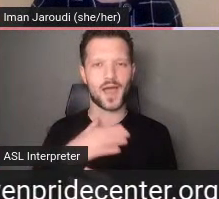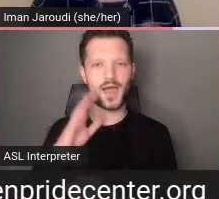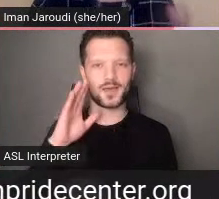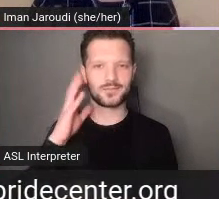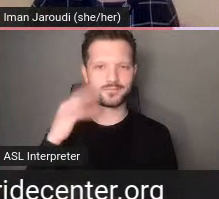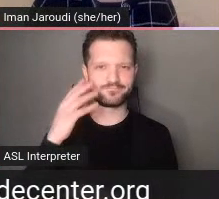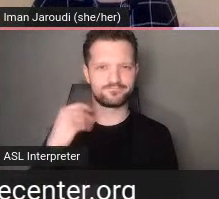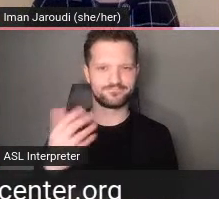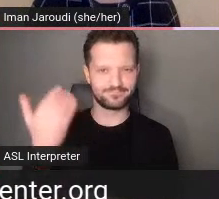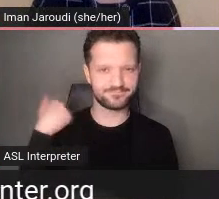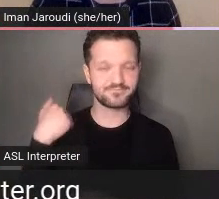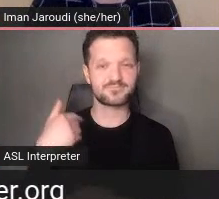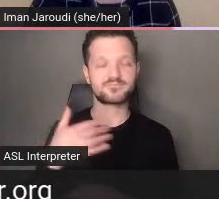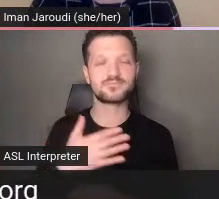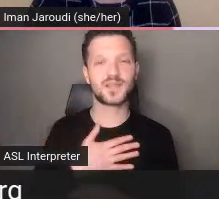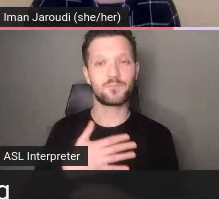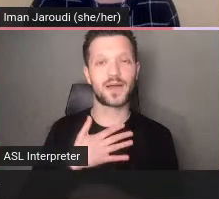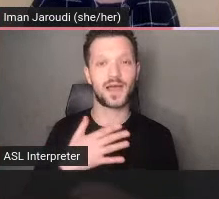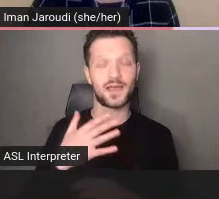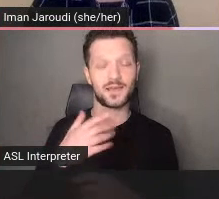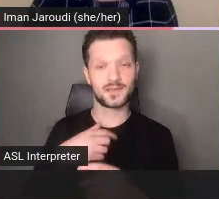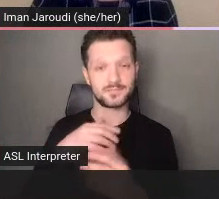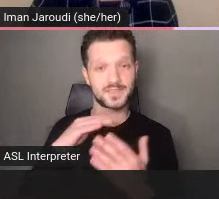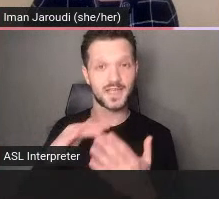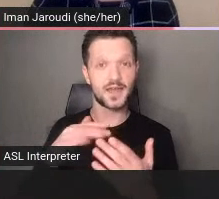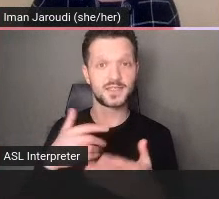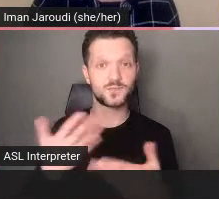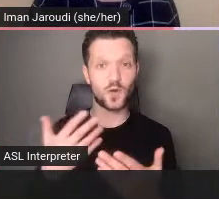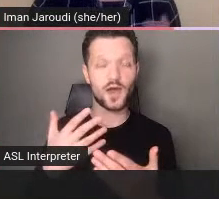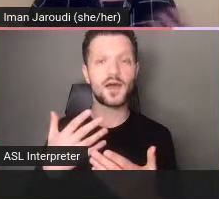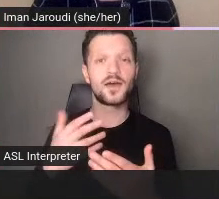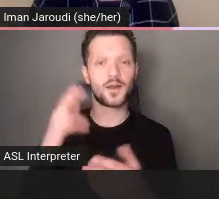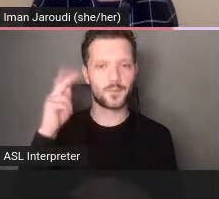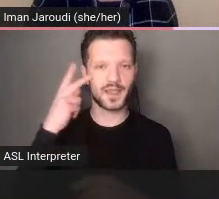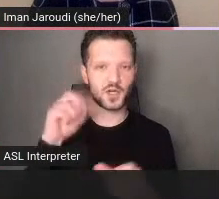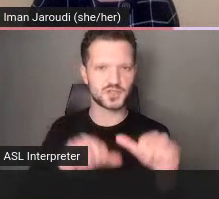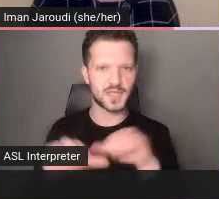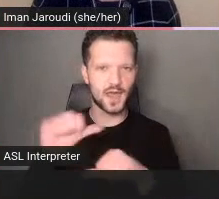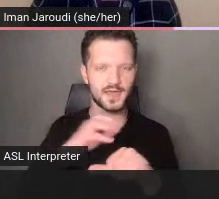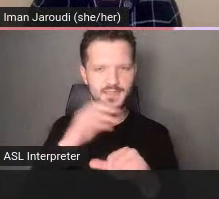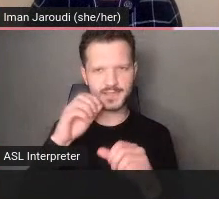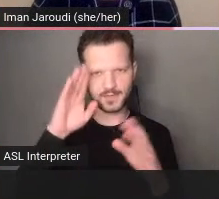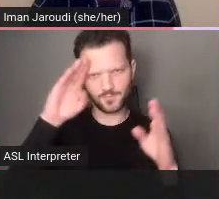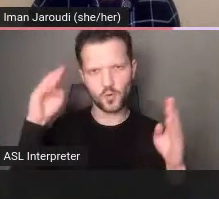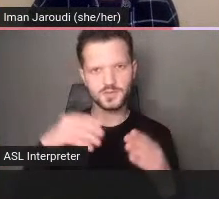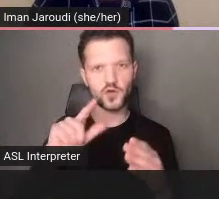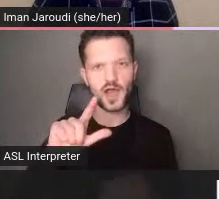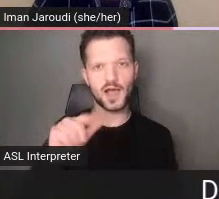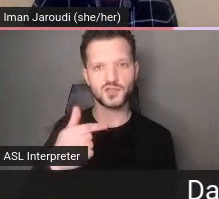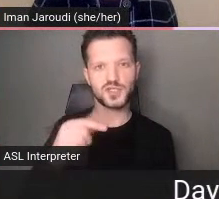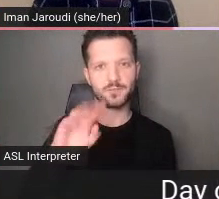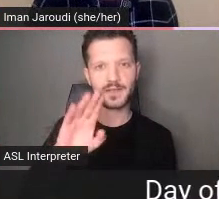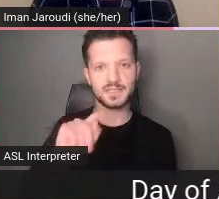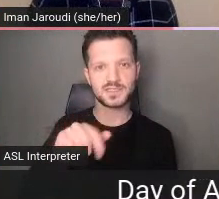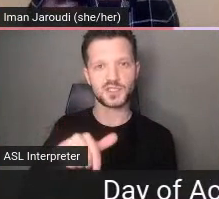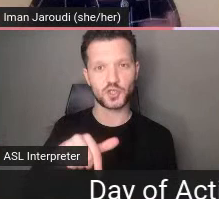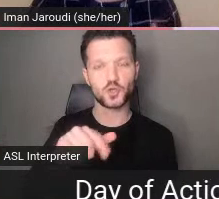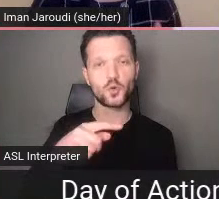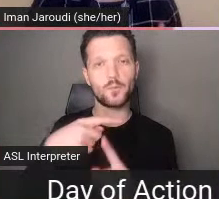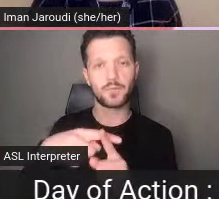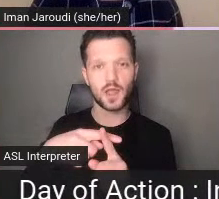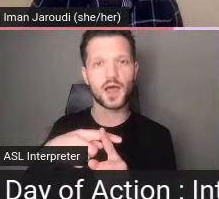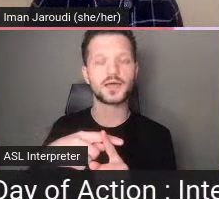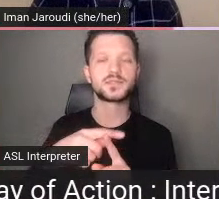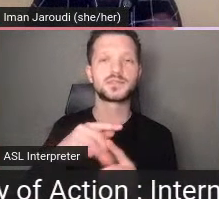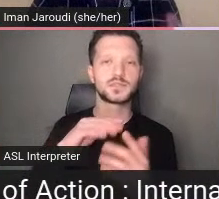is in political science, and in my studies, I especially focus on LGBTQ+ studies, and particularly LGBTQ+ public